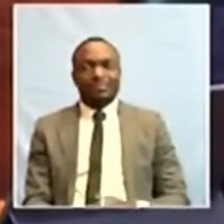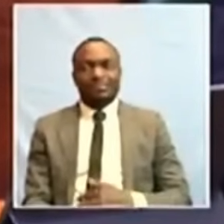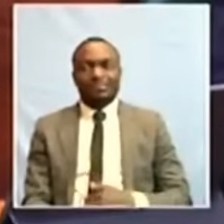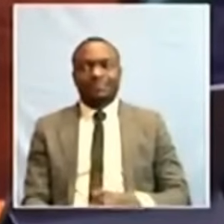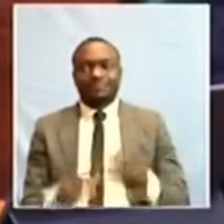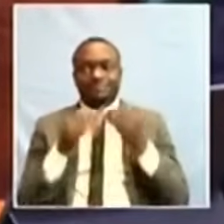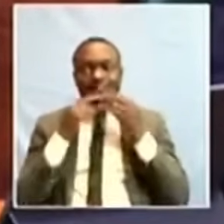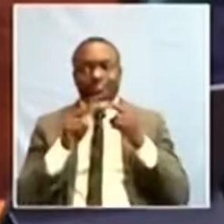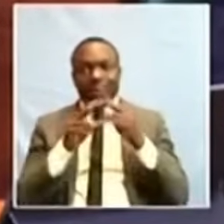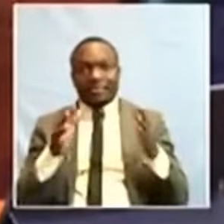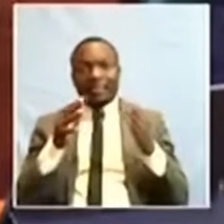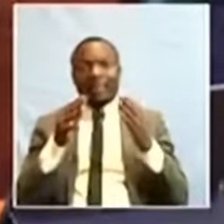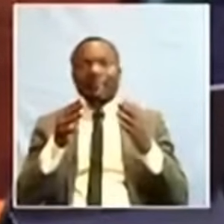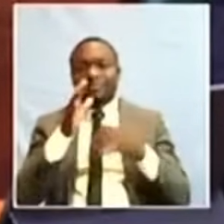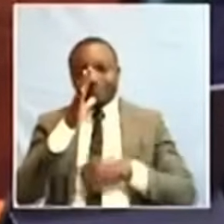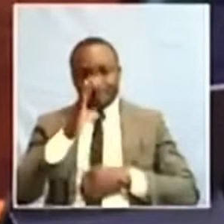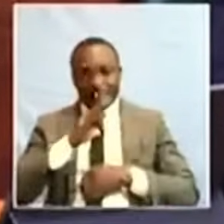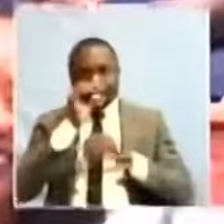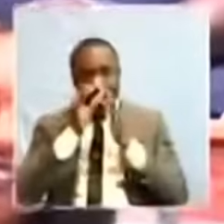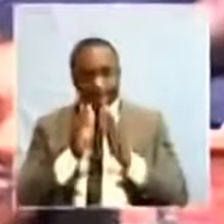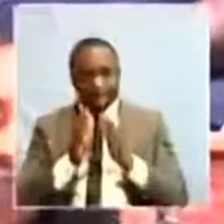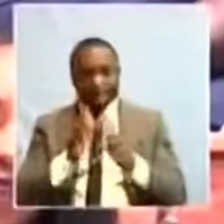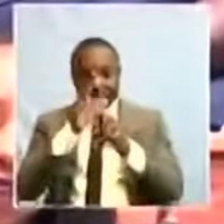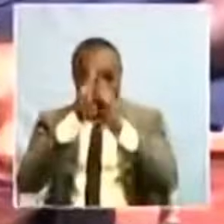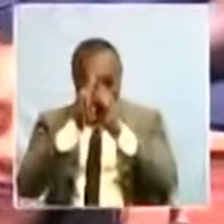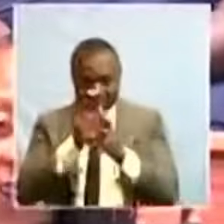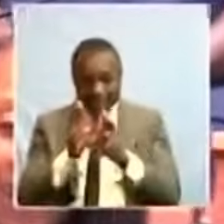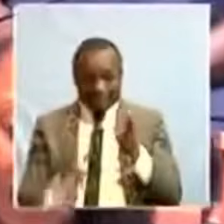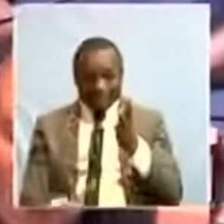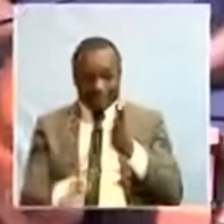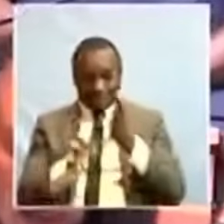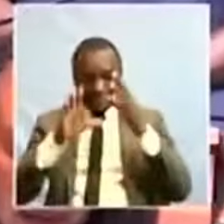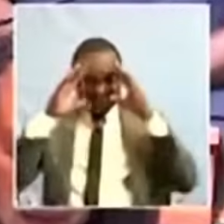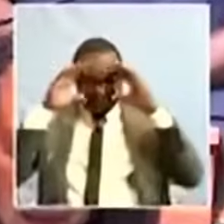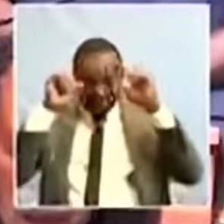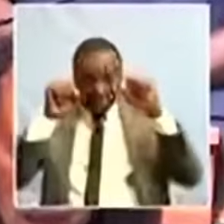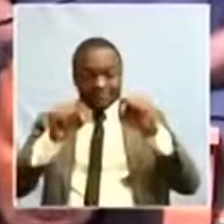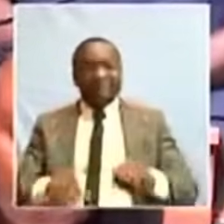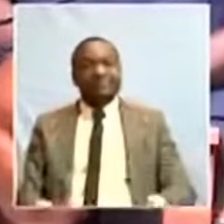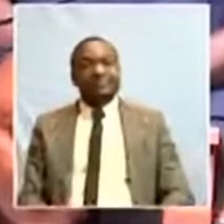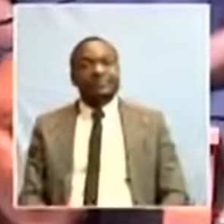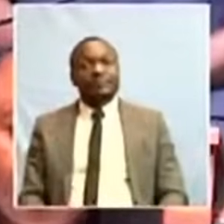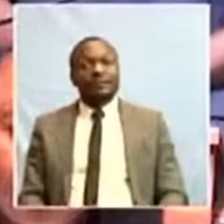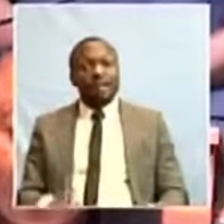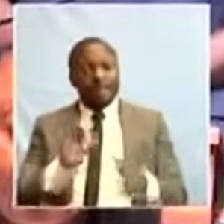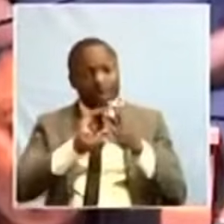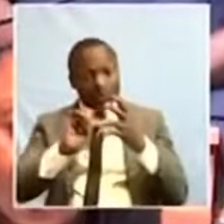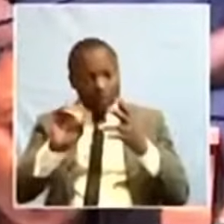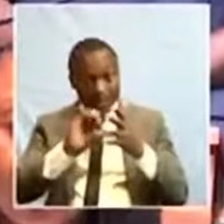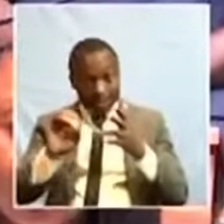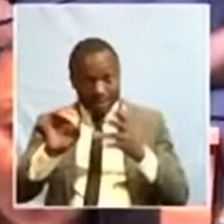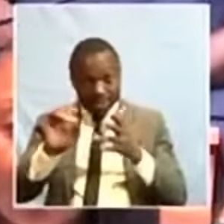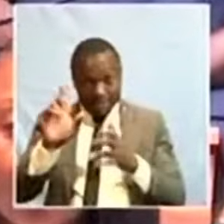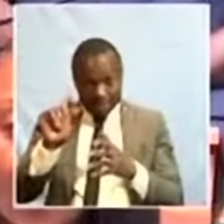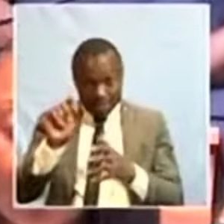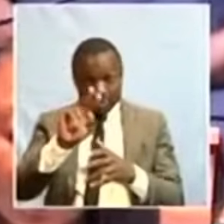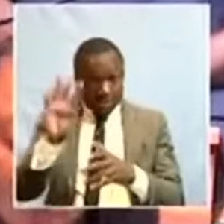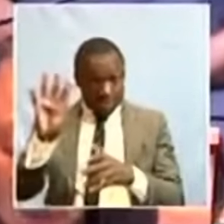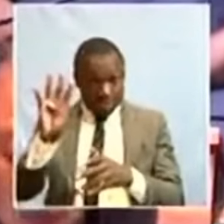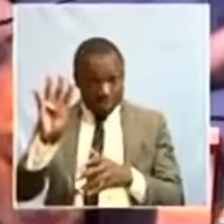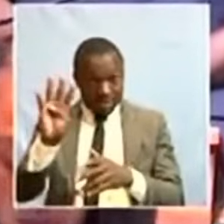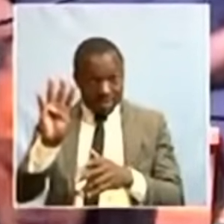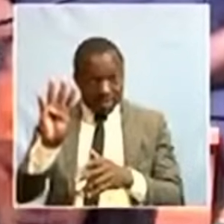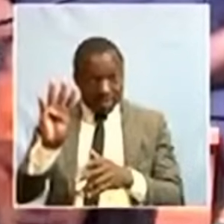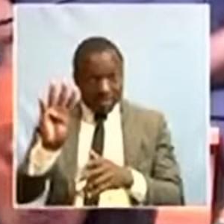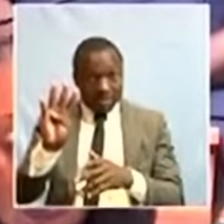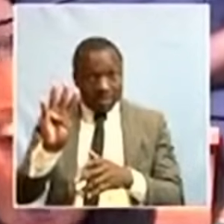Thank you very much, Madam Speaker. Your Honor, the Vice President, in August this year, at the